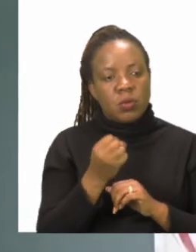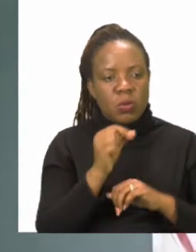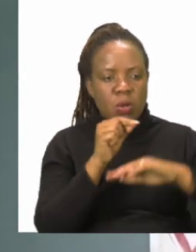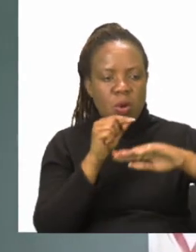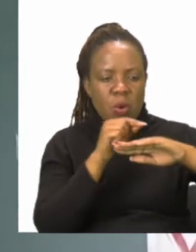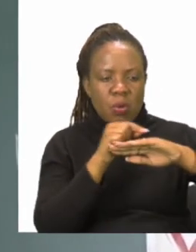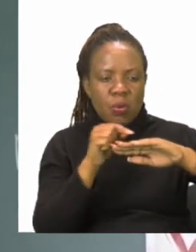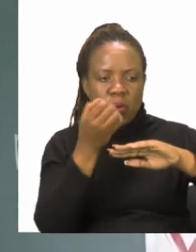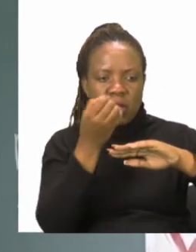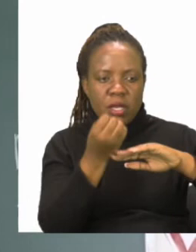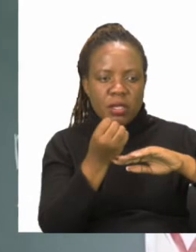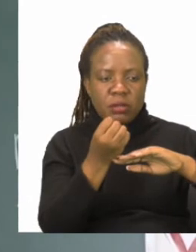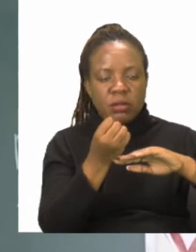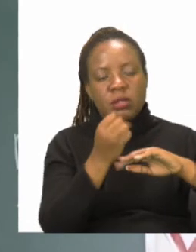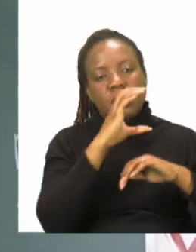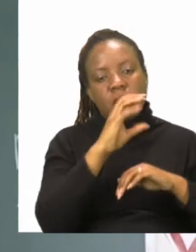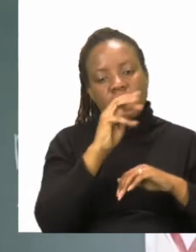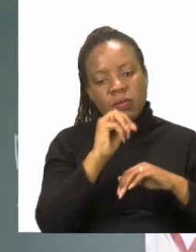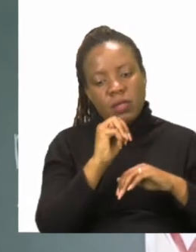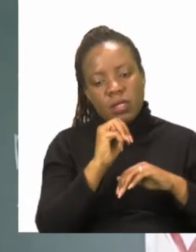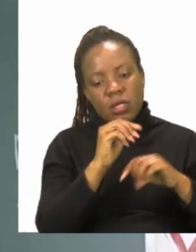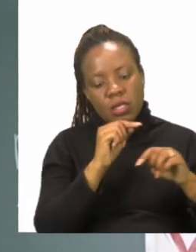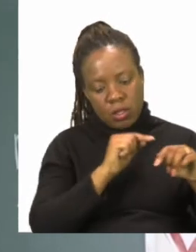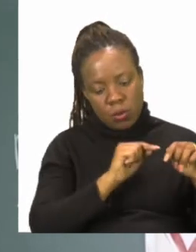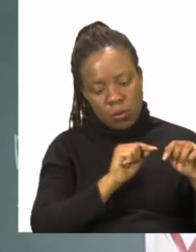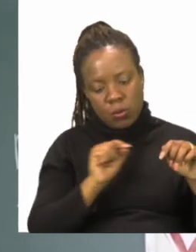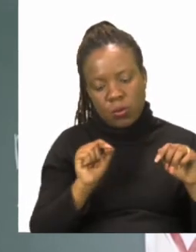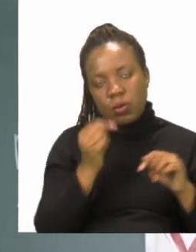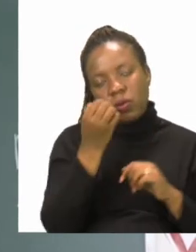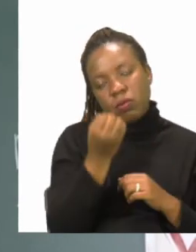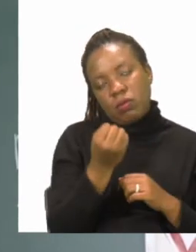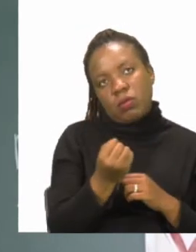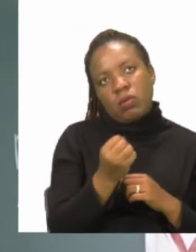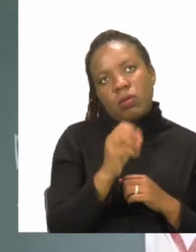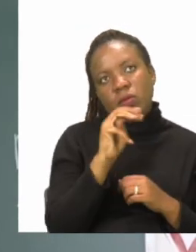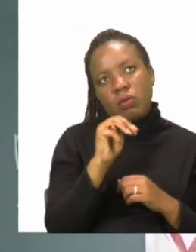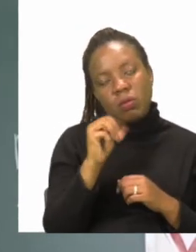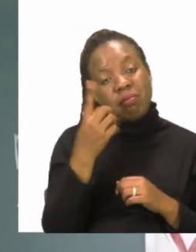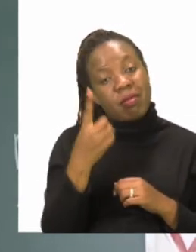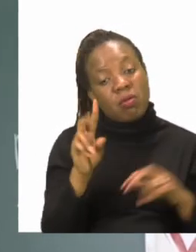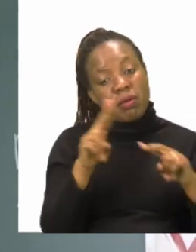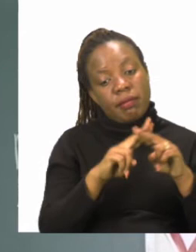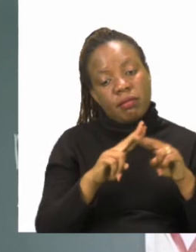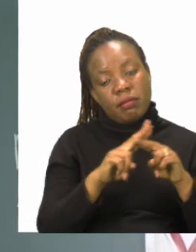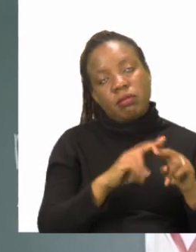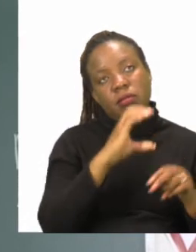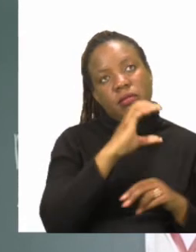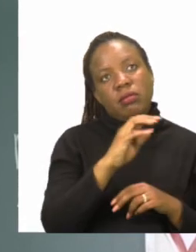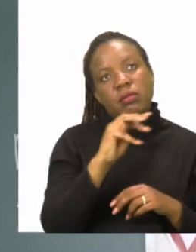centimeters and on the other side millimeters. We have to measure in centimeters,